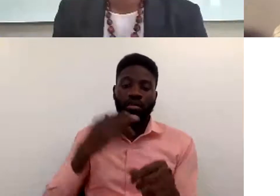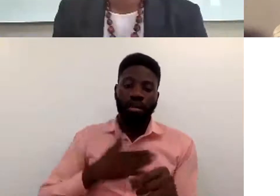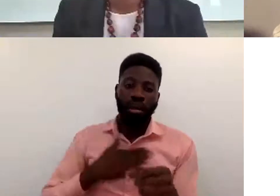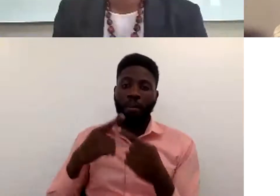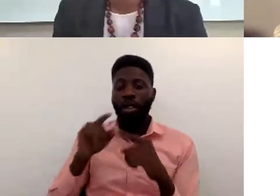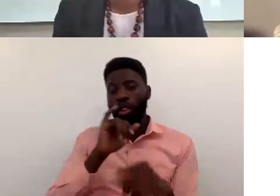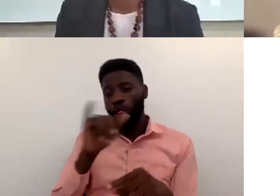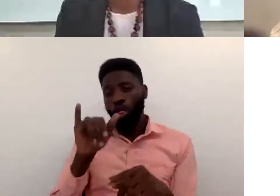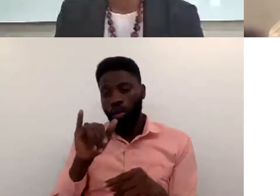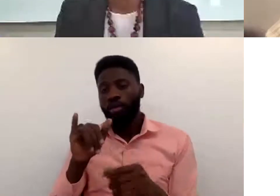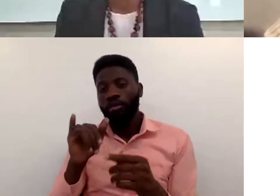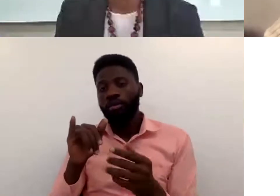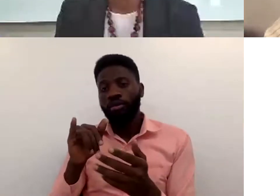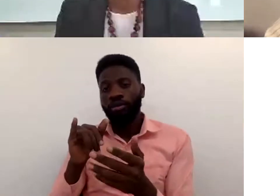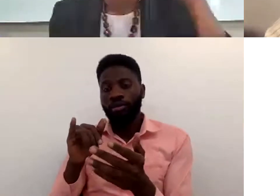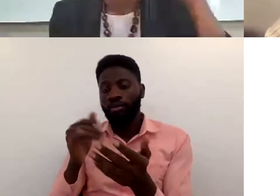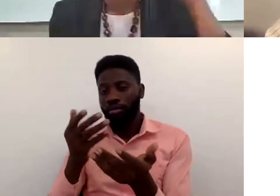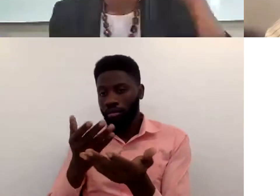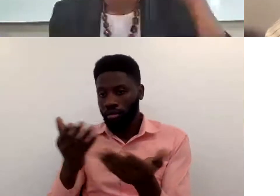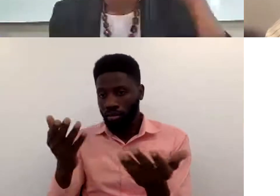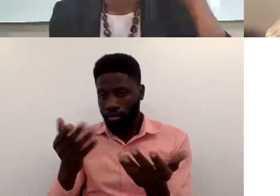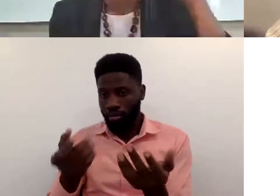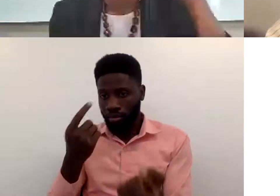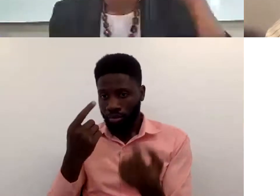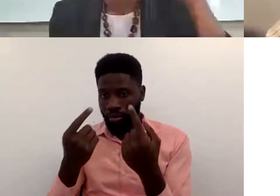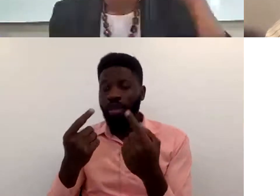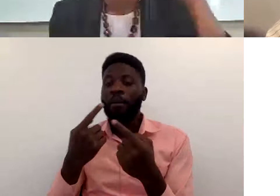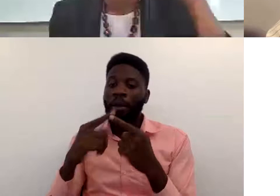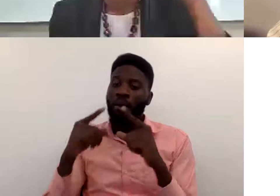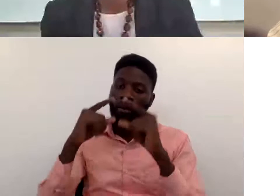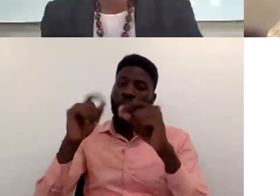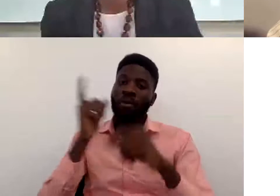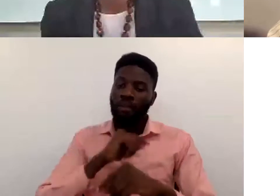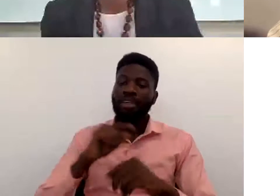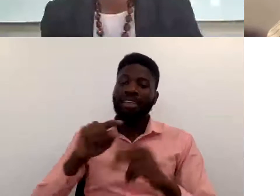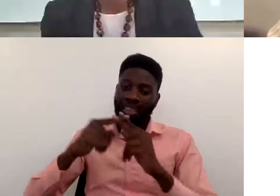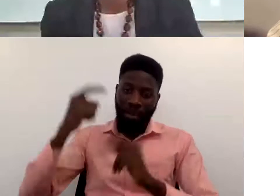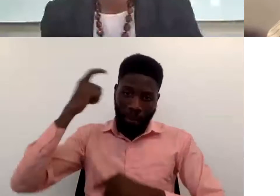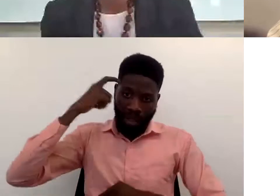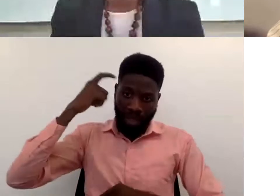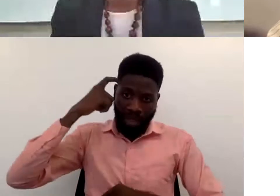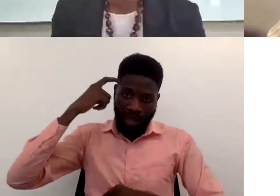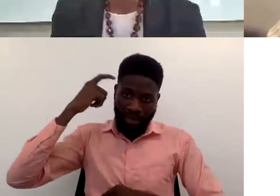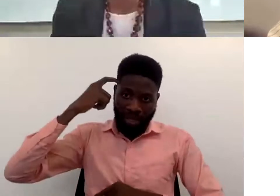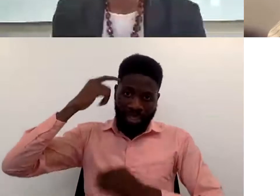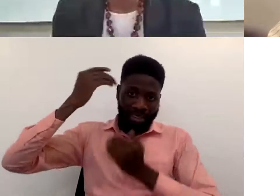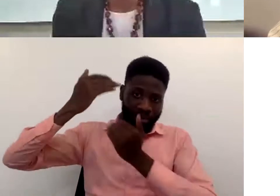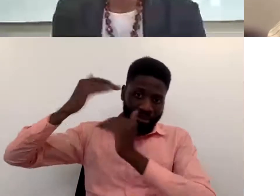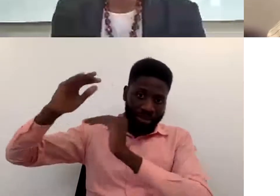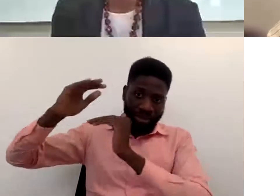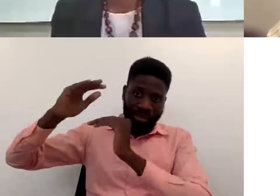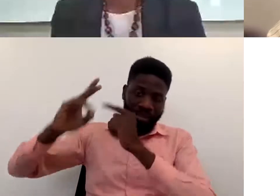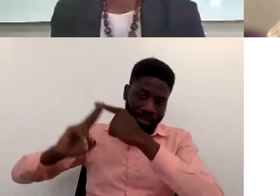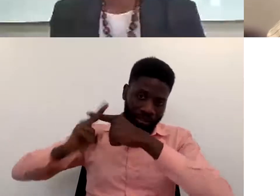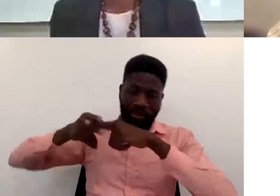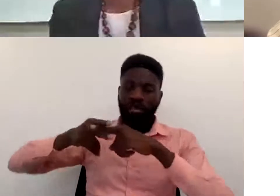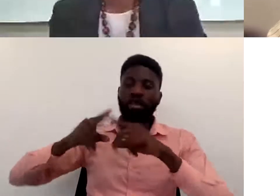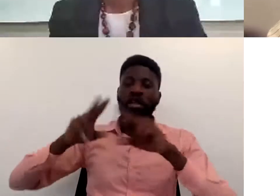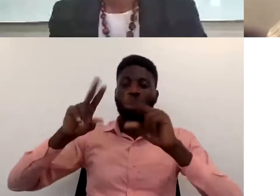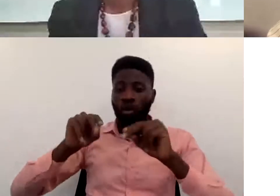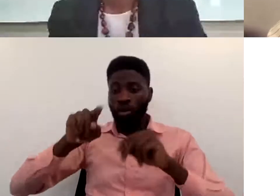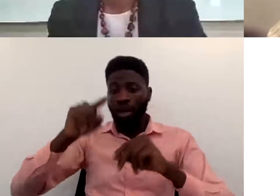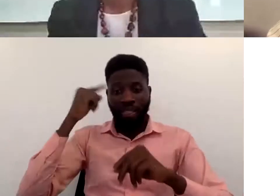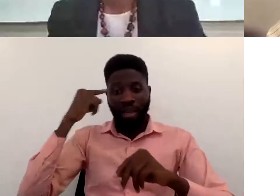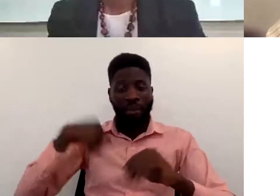my things. It starts up here. It's in your mind, right? Don't limit yourself. Don't think less of yourself. You can do it.